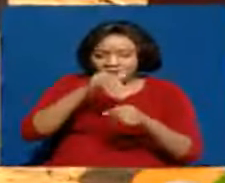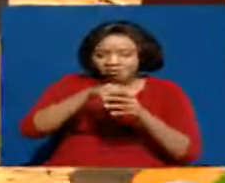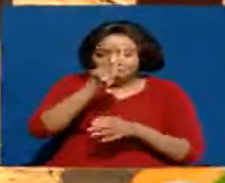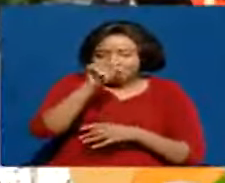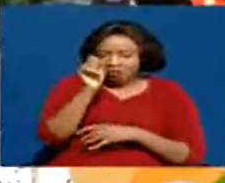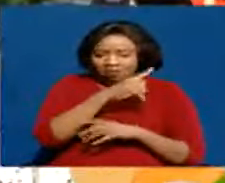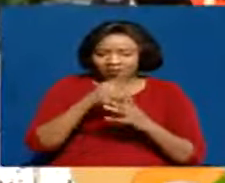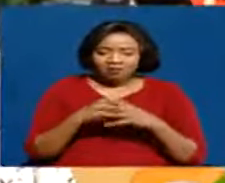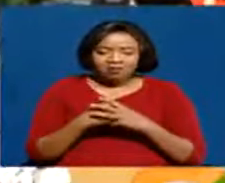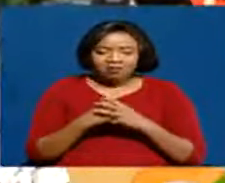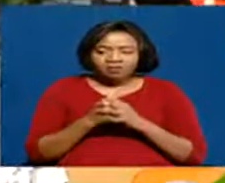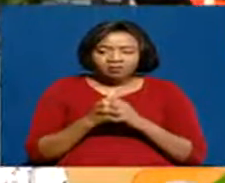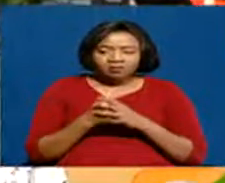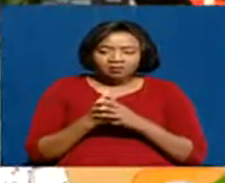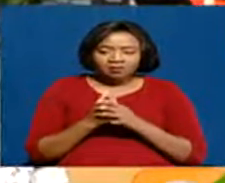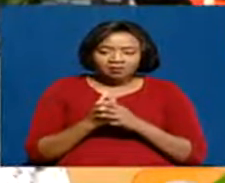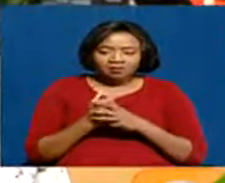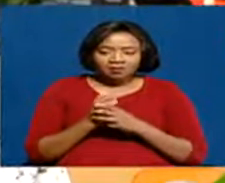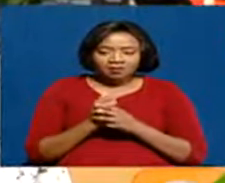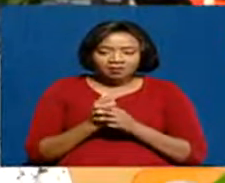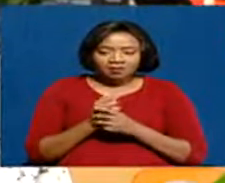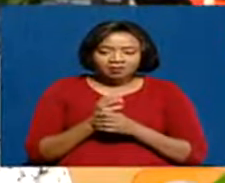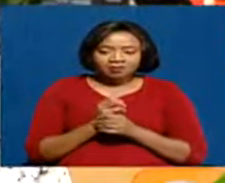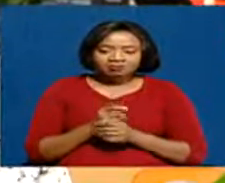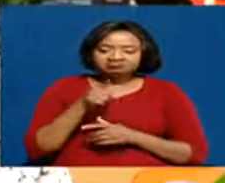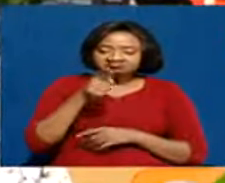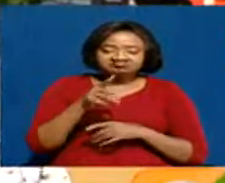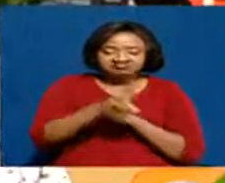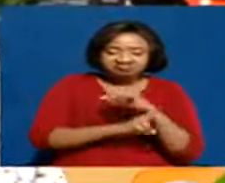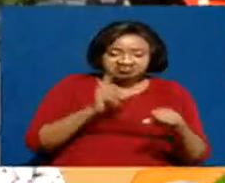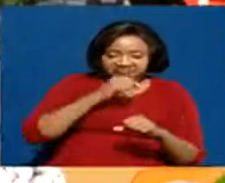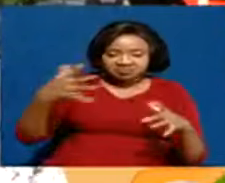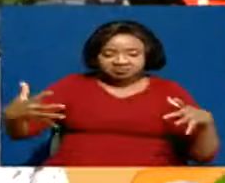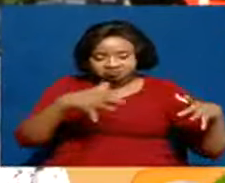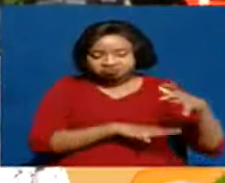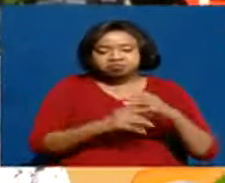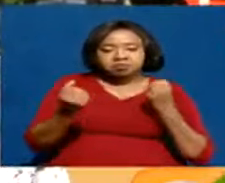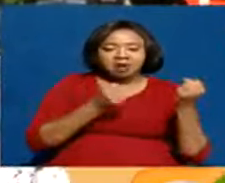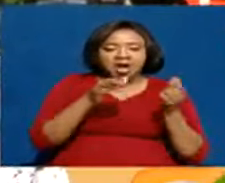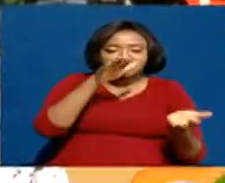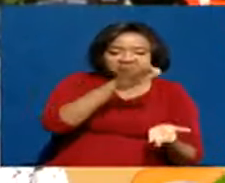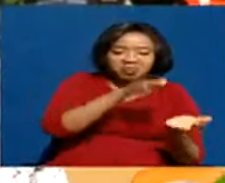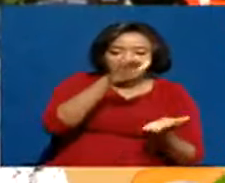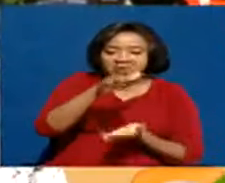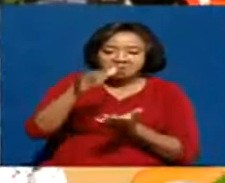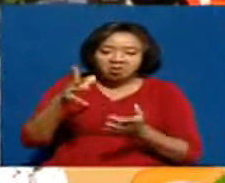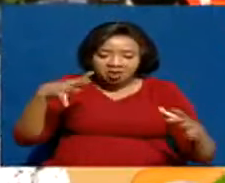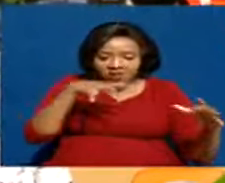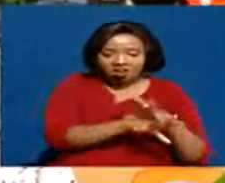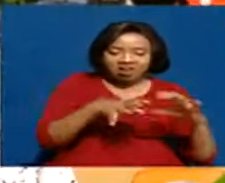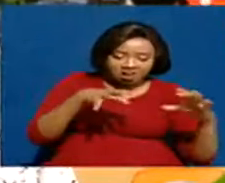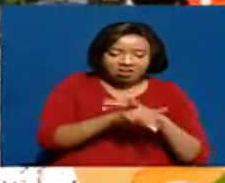1 month. Wale wanapema mahi mambusi wanapeba na maprobox au fielders. Kari kidogo kidogo wanasafirisha